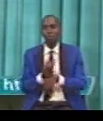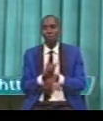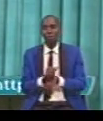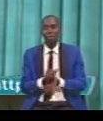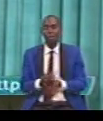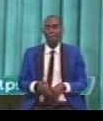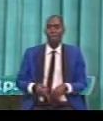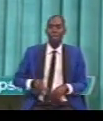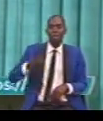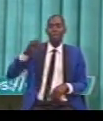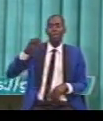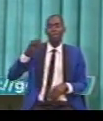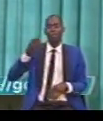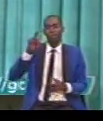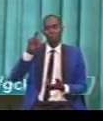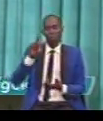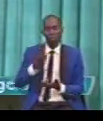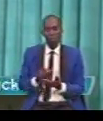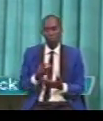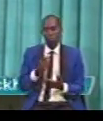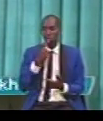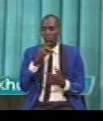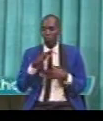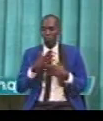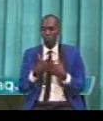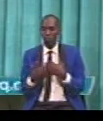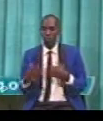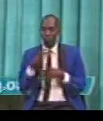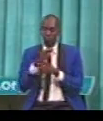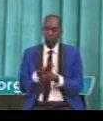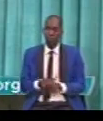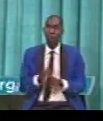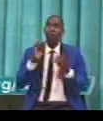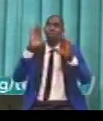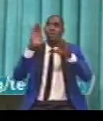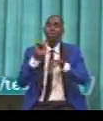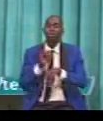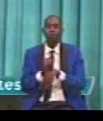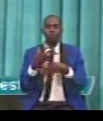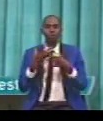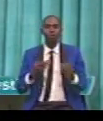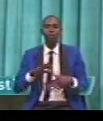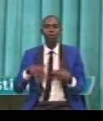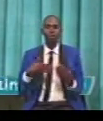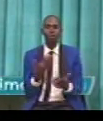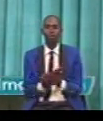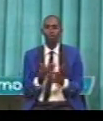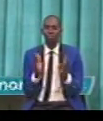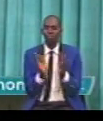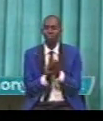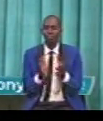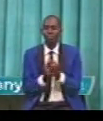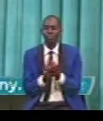pressure, low blood pressure, a miracle normalizes them all. Jam your hands together for the Lord.